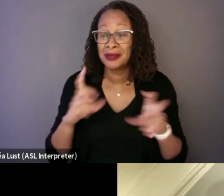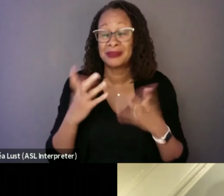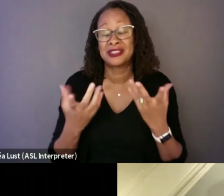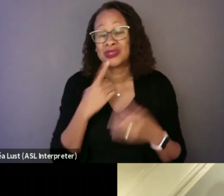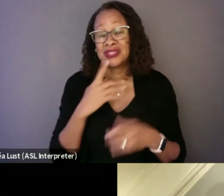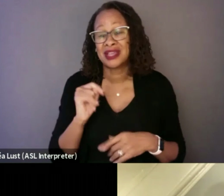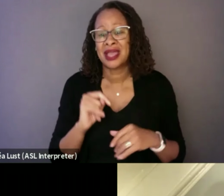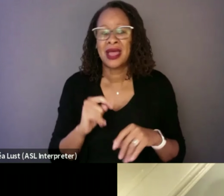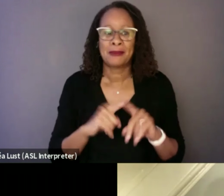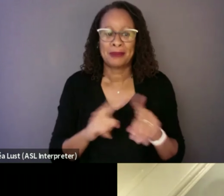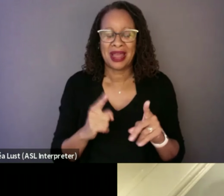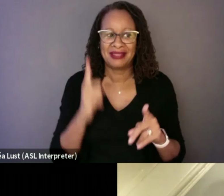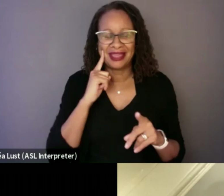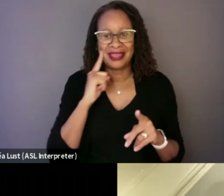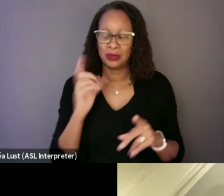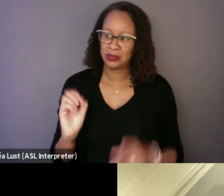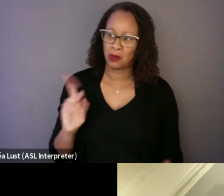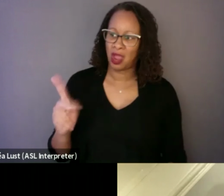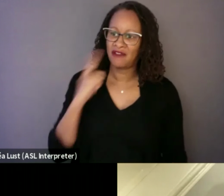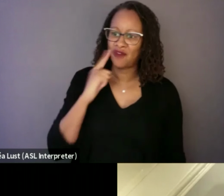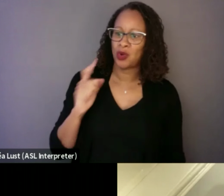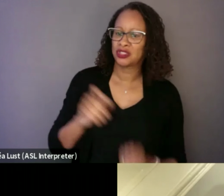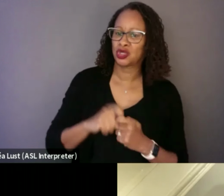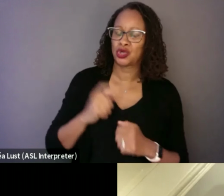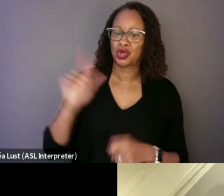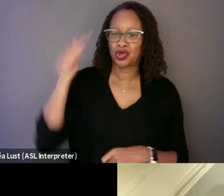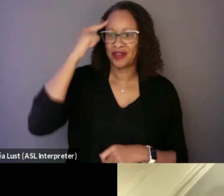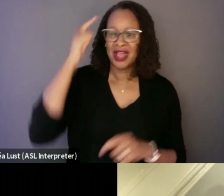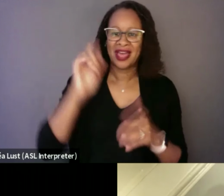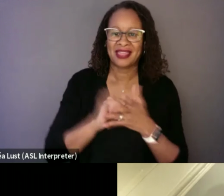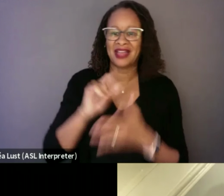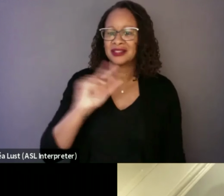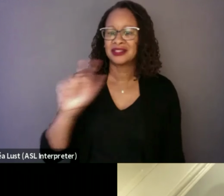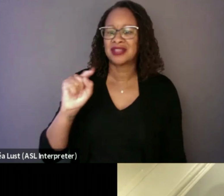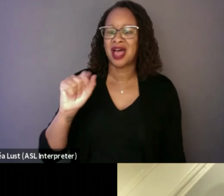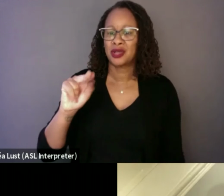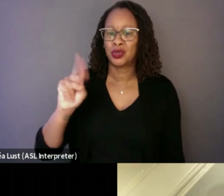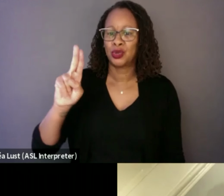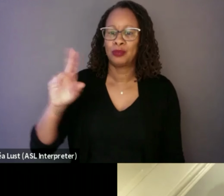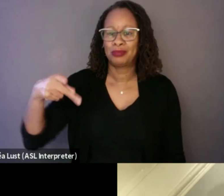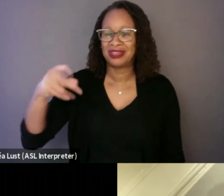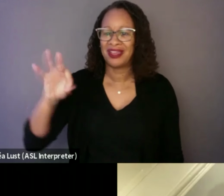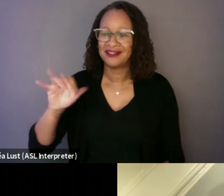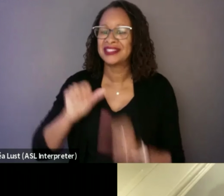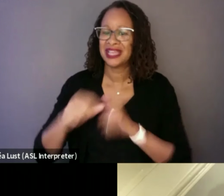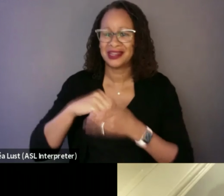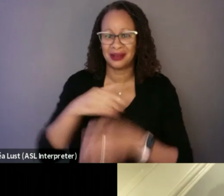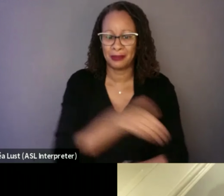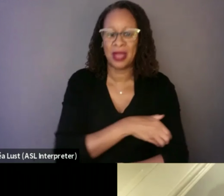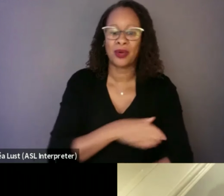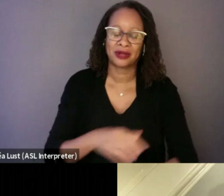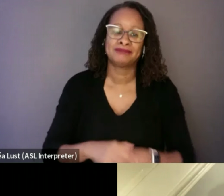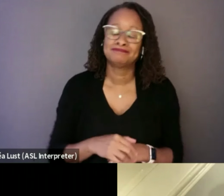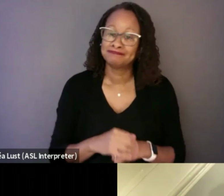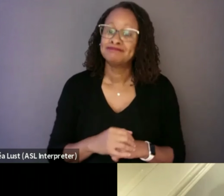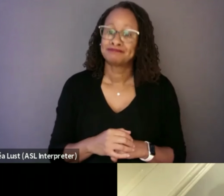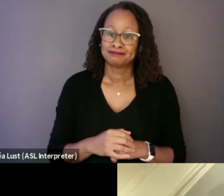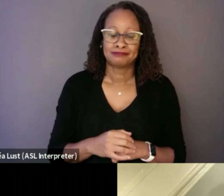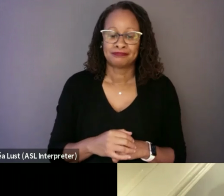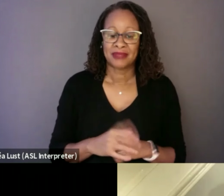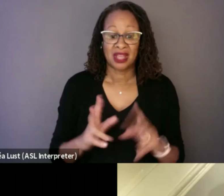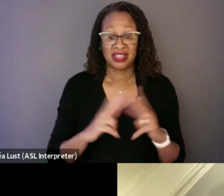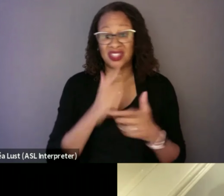suited certain government well that ZANU-PF stayed in power for all the reasons I just outlined. Yeah, that's really